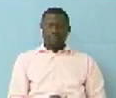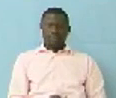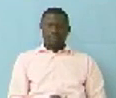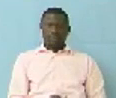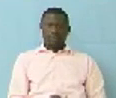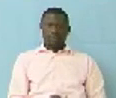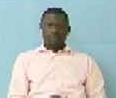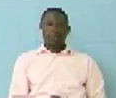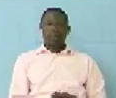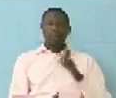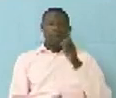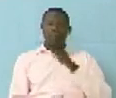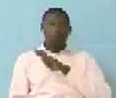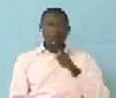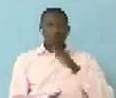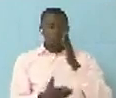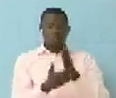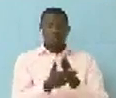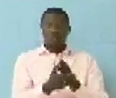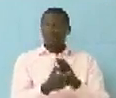That is not true, Counsel.